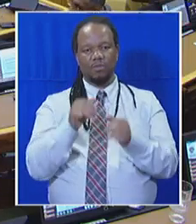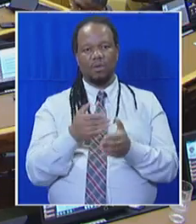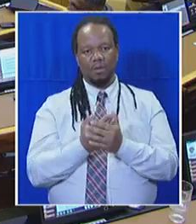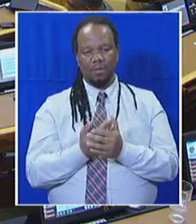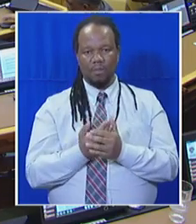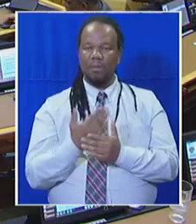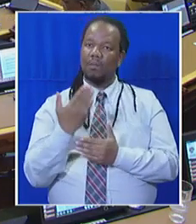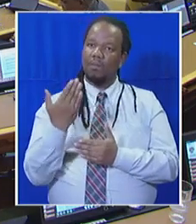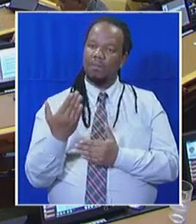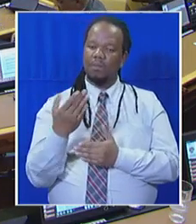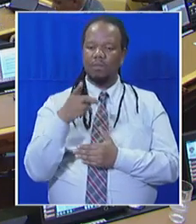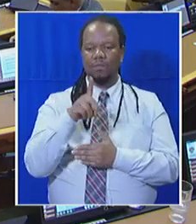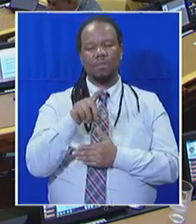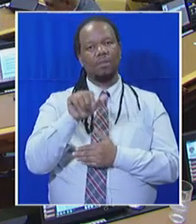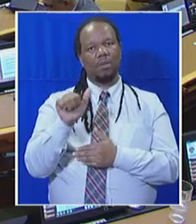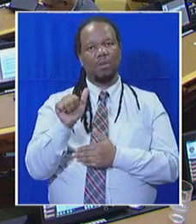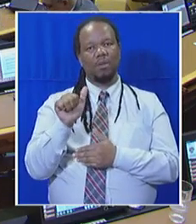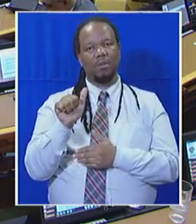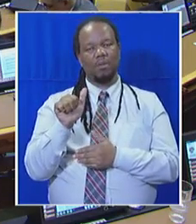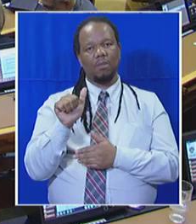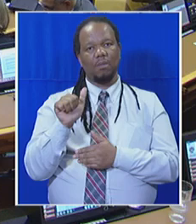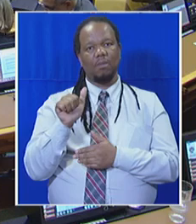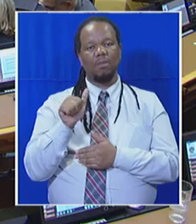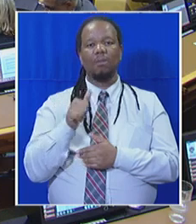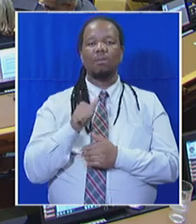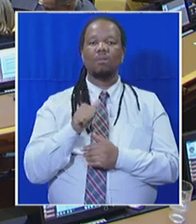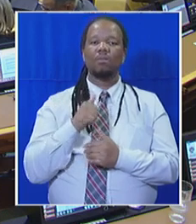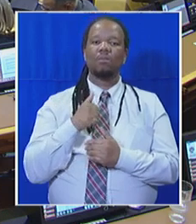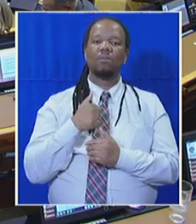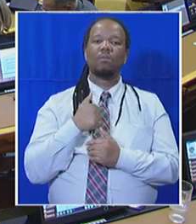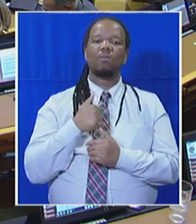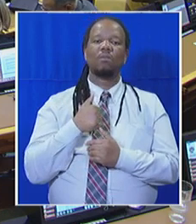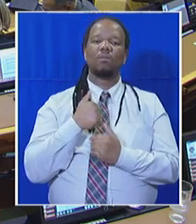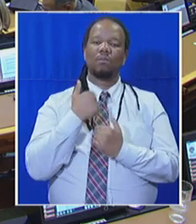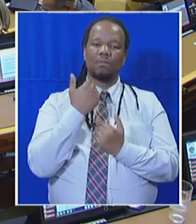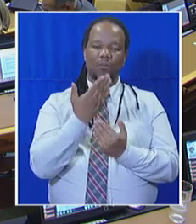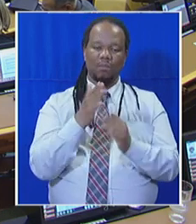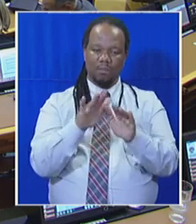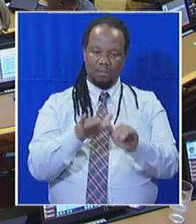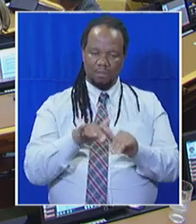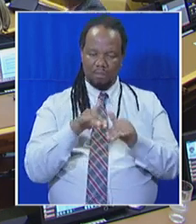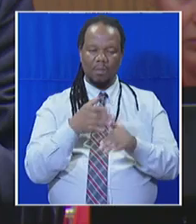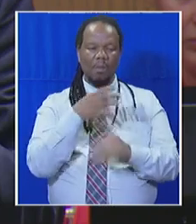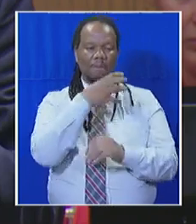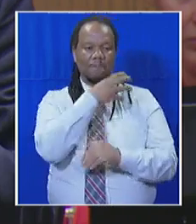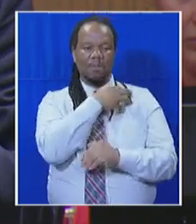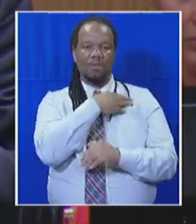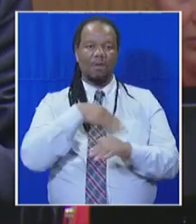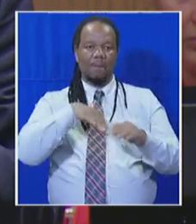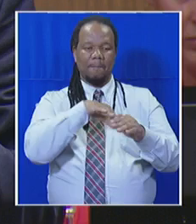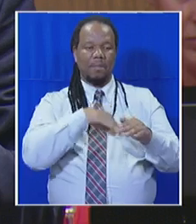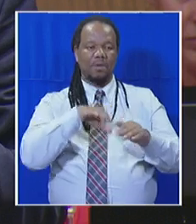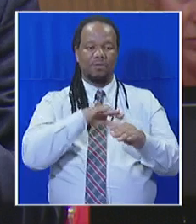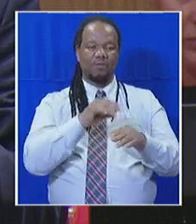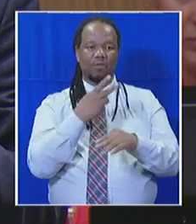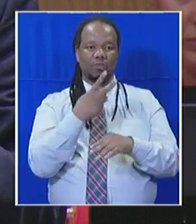behalf of the Democratic Alliance that at its next sitting, this House debates the Minister of Basic Education's failure to be present for 2